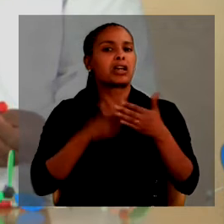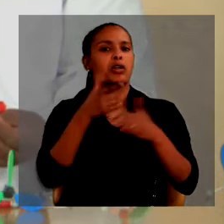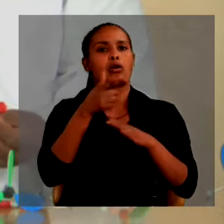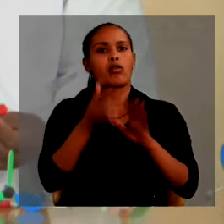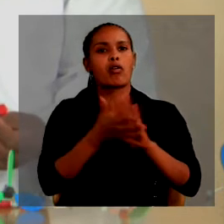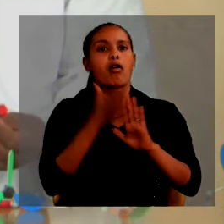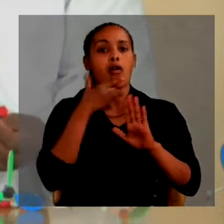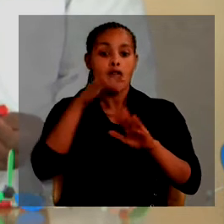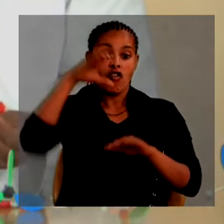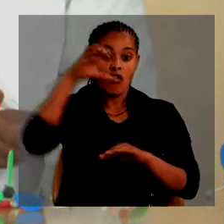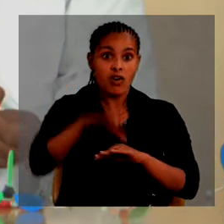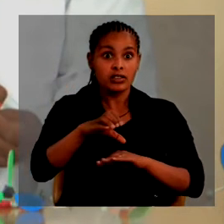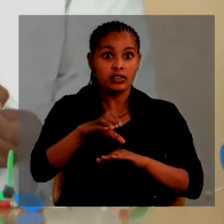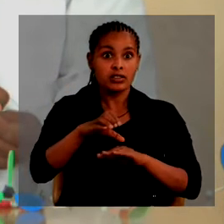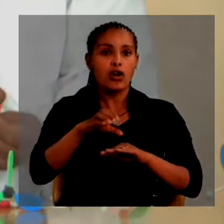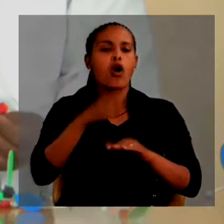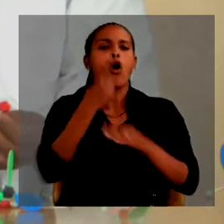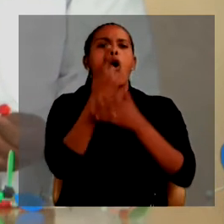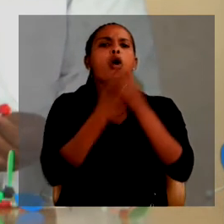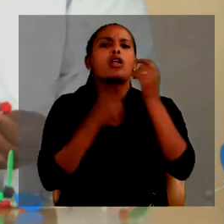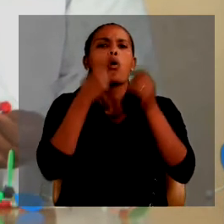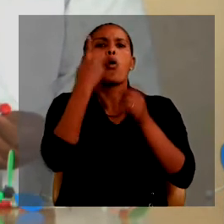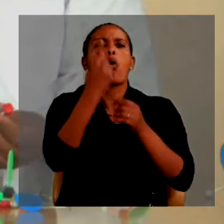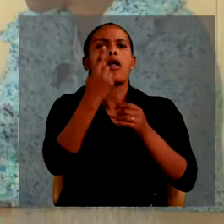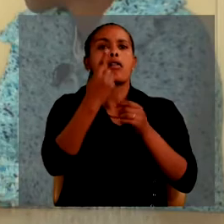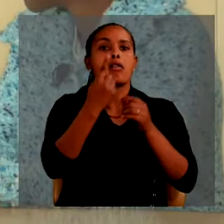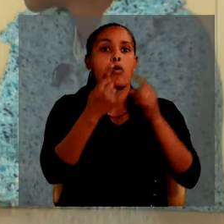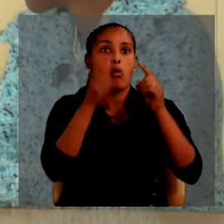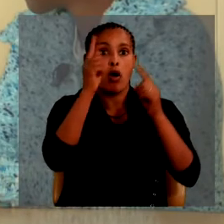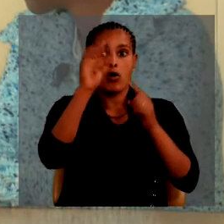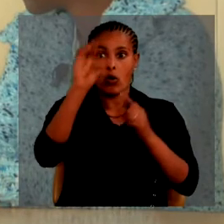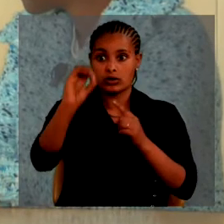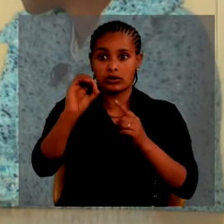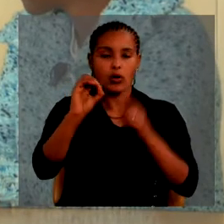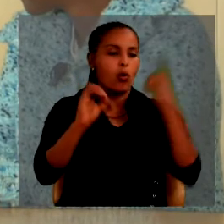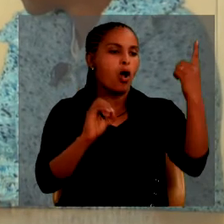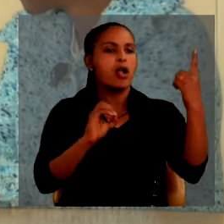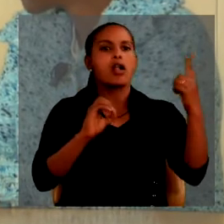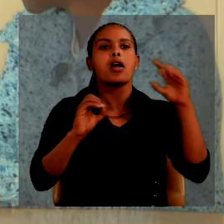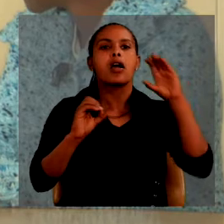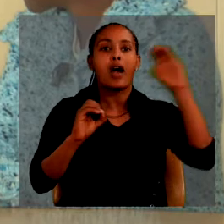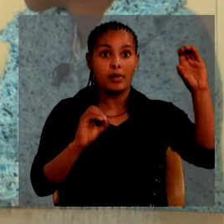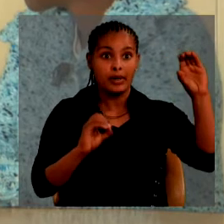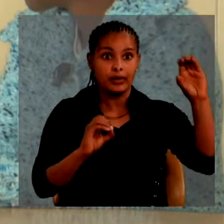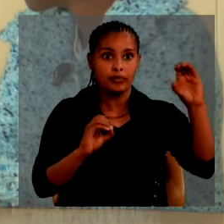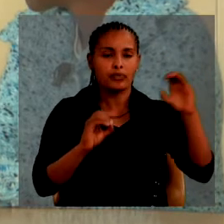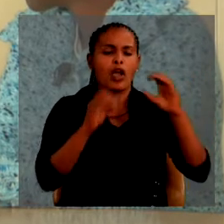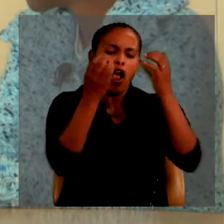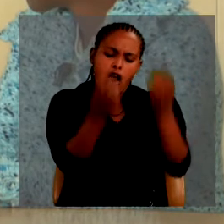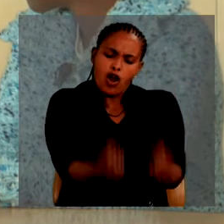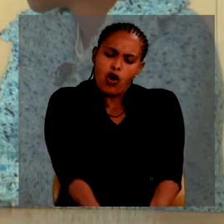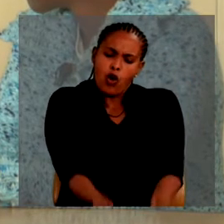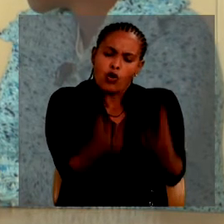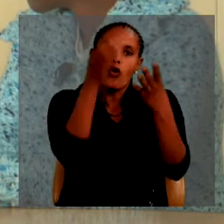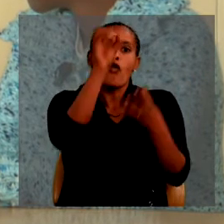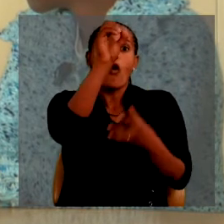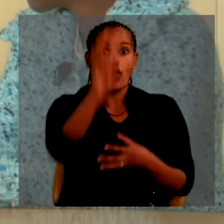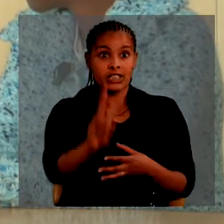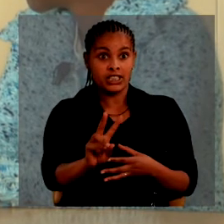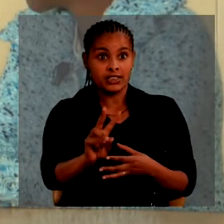will be forced to give only one oxygen for one carbon. But if there is lots of